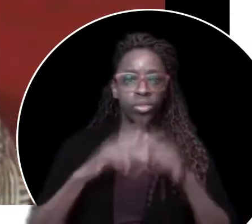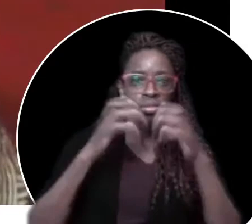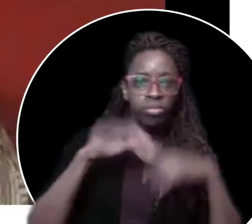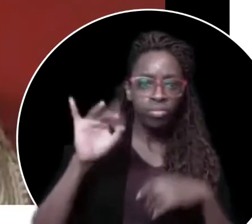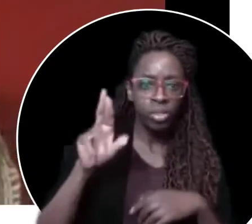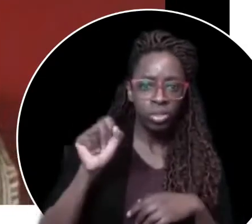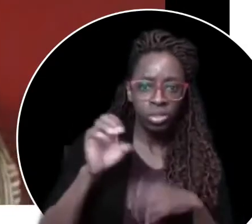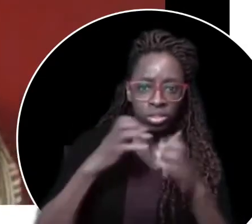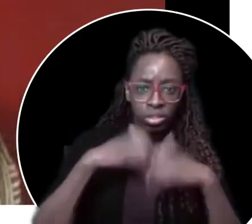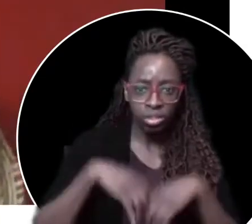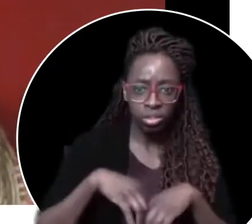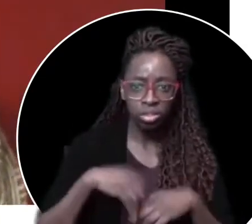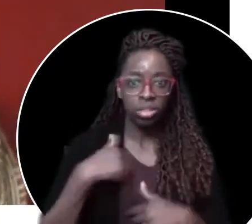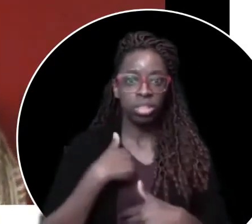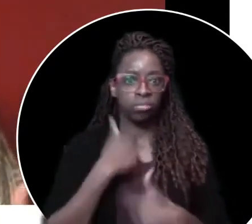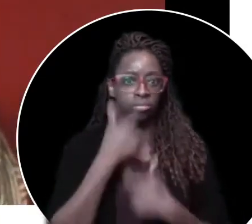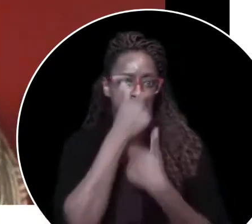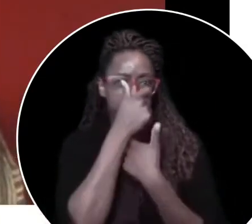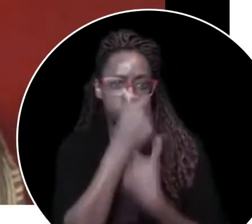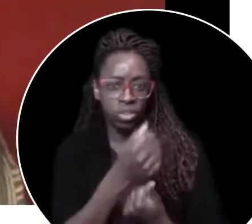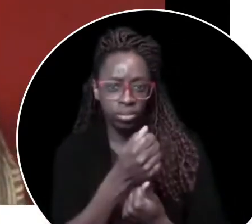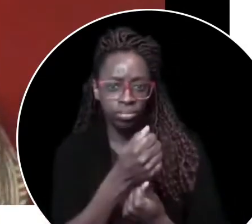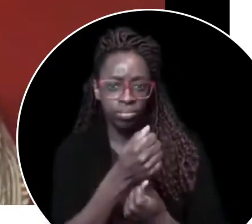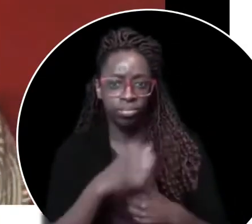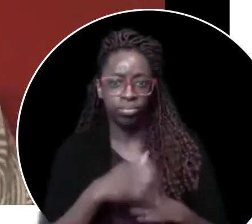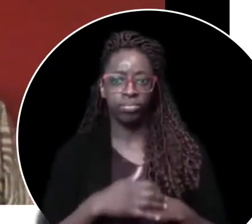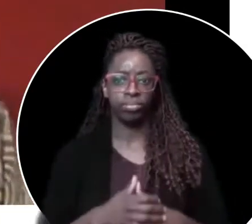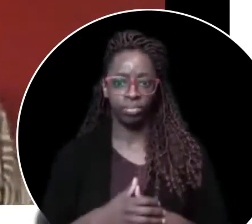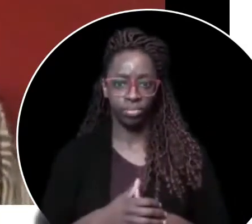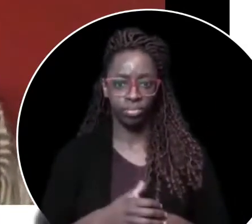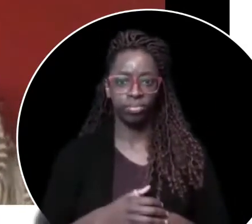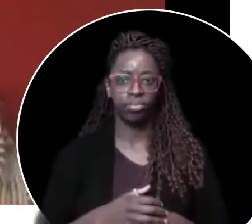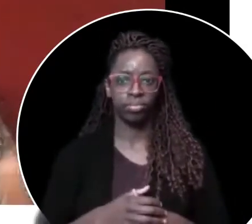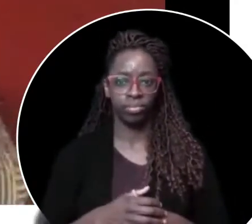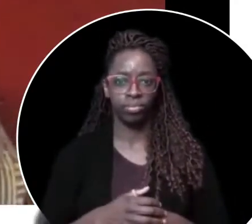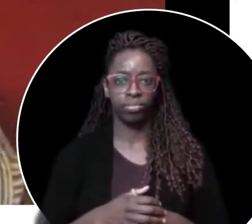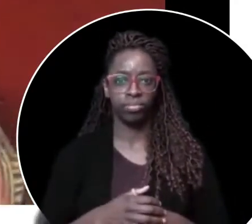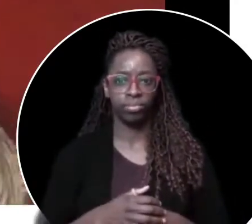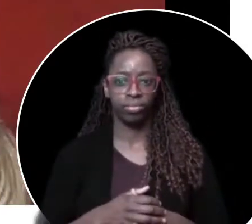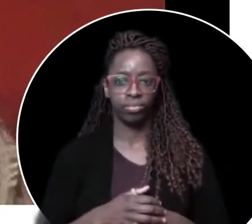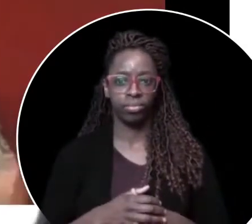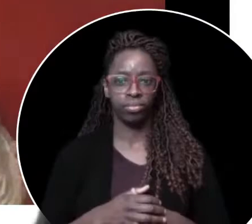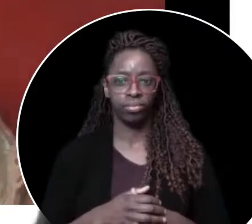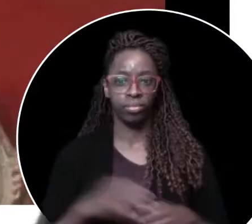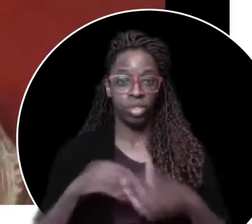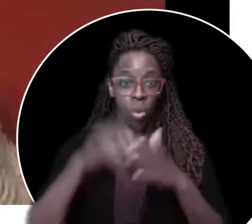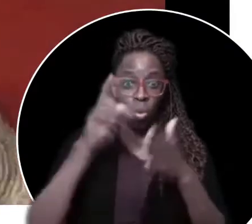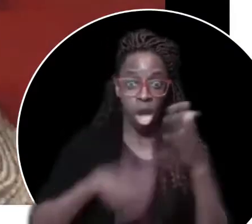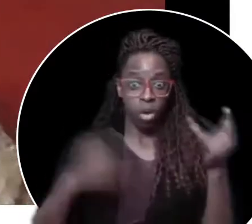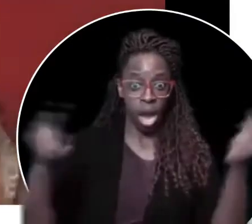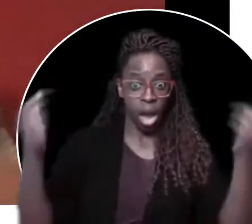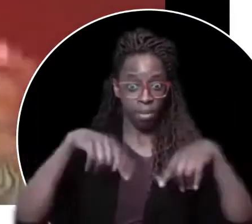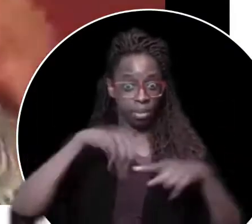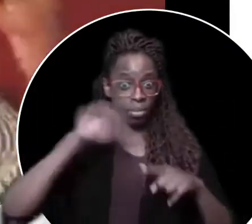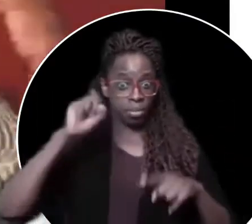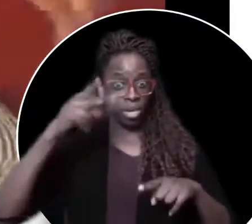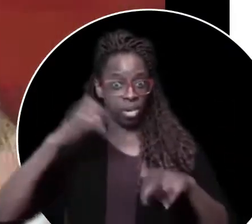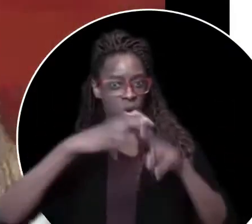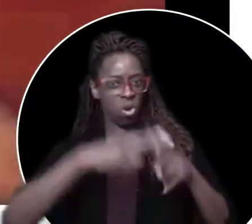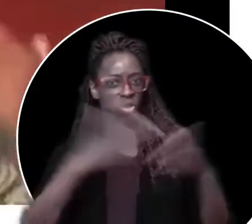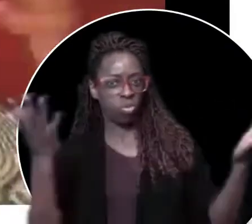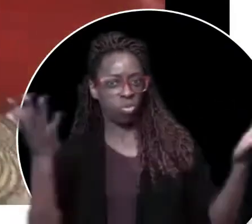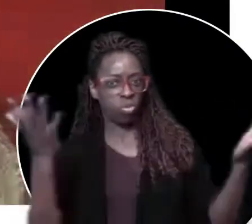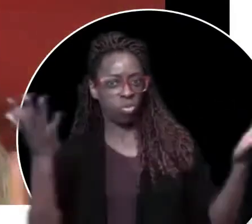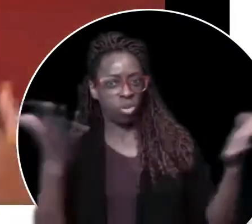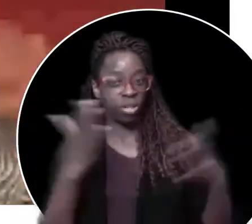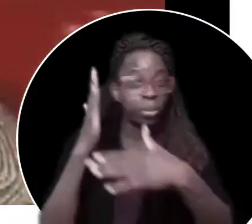shedding light on what I tend to call the space in between. This space, because we are all a multiplicity